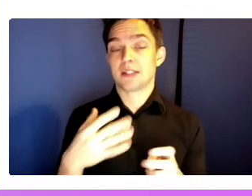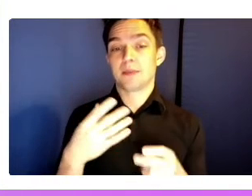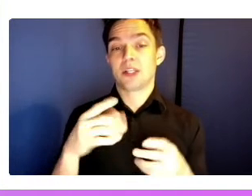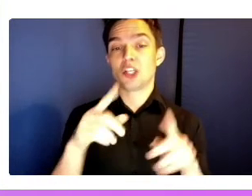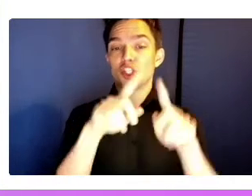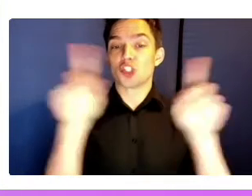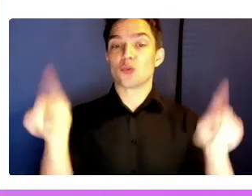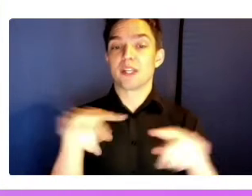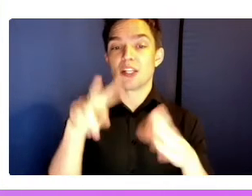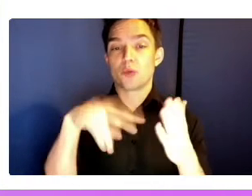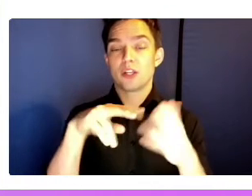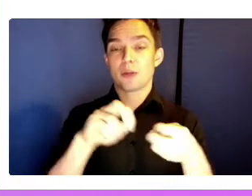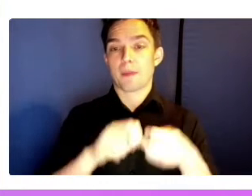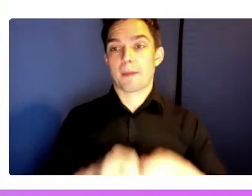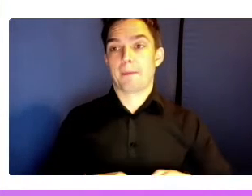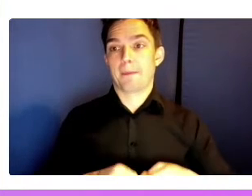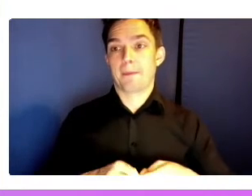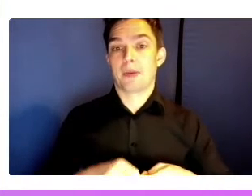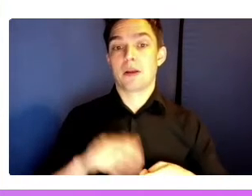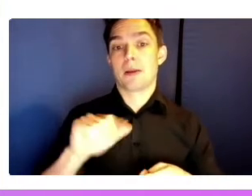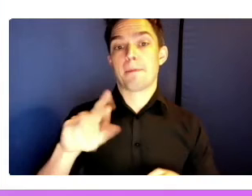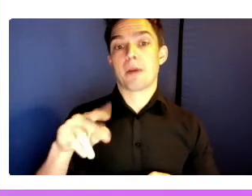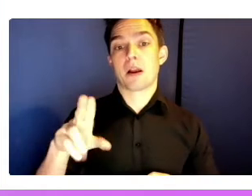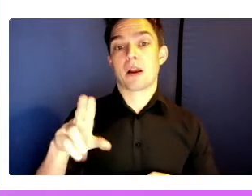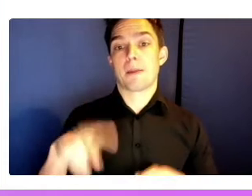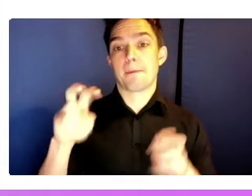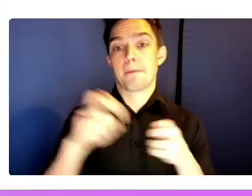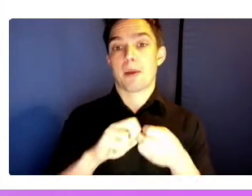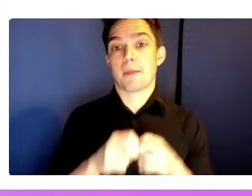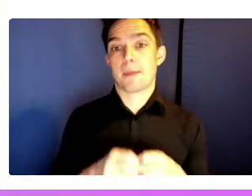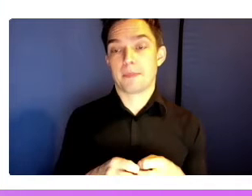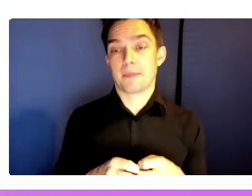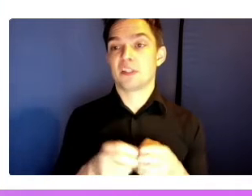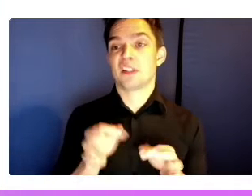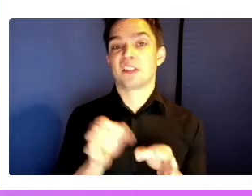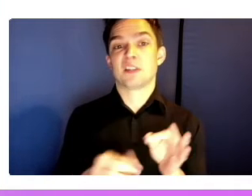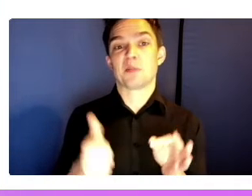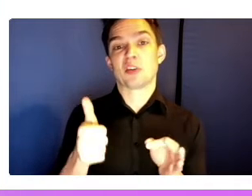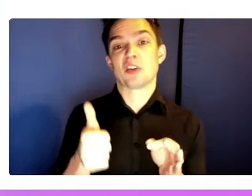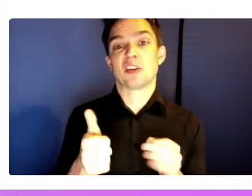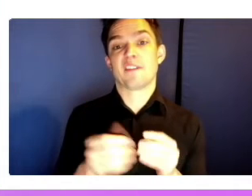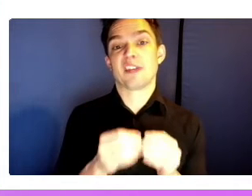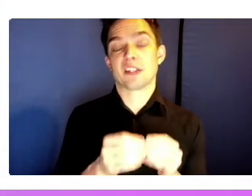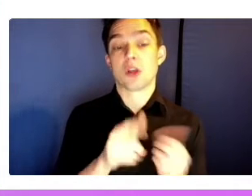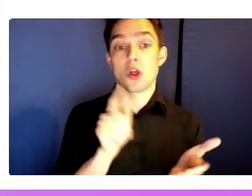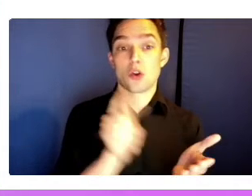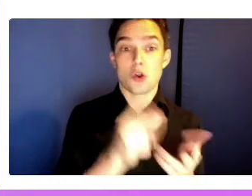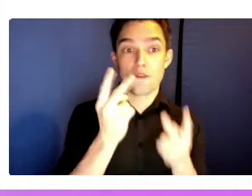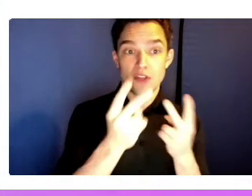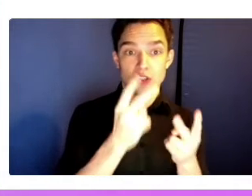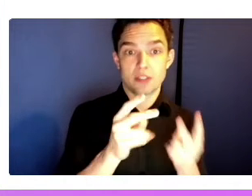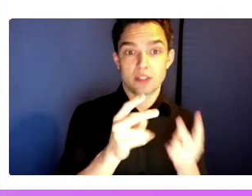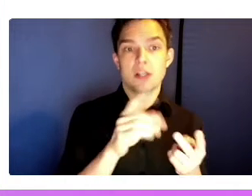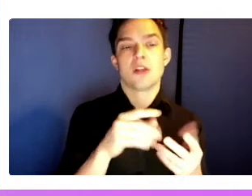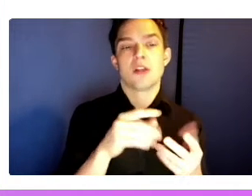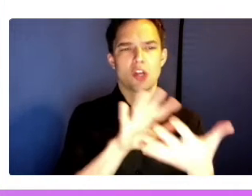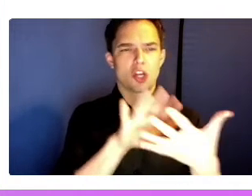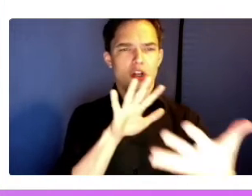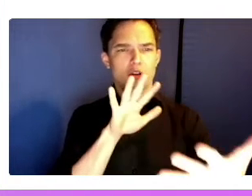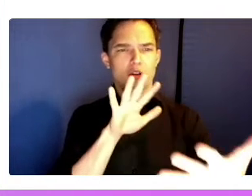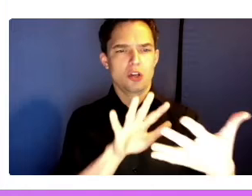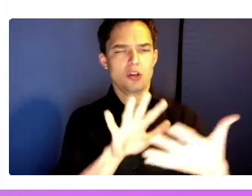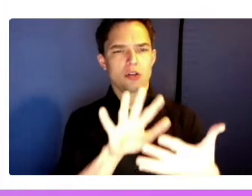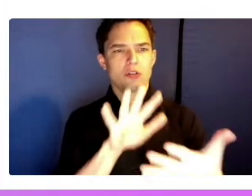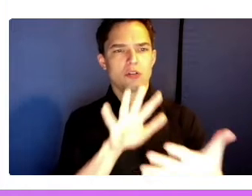problems, markup problems, simpler fixes. Low vision, that's contrast, might involve a